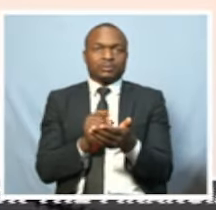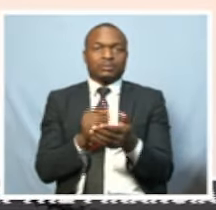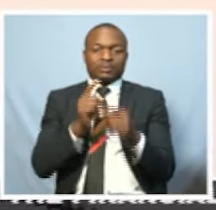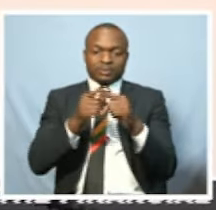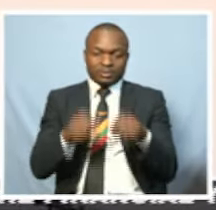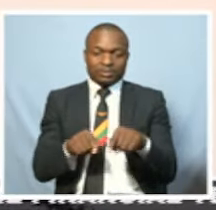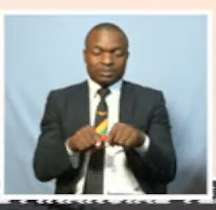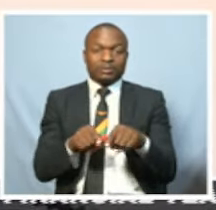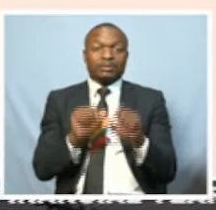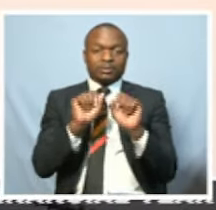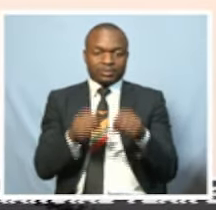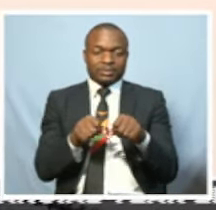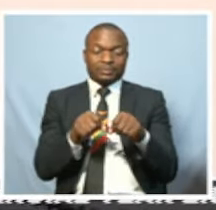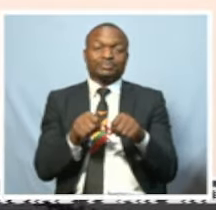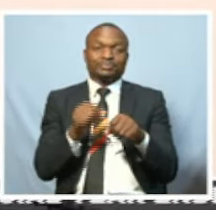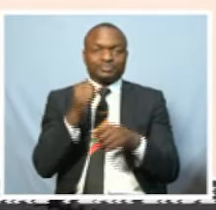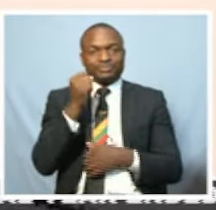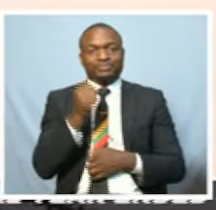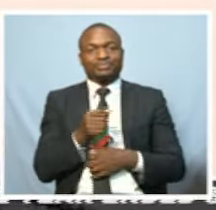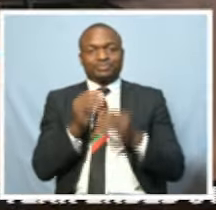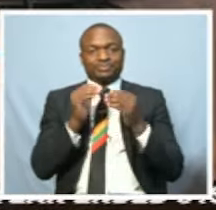done. We can appreciate that.